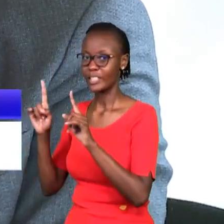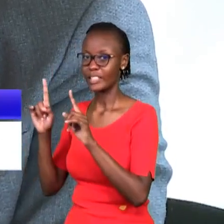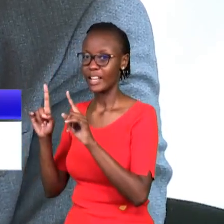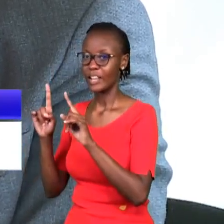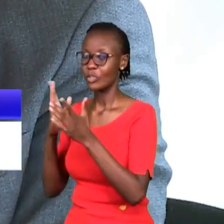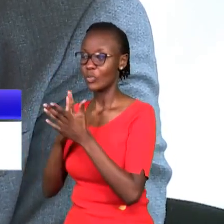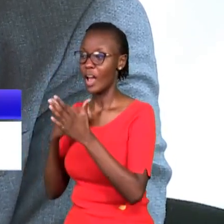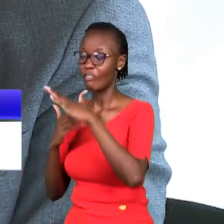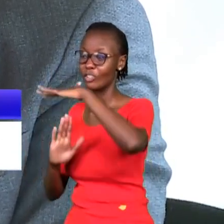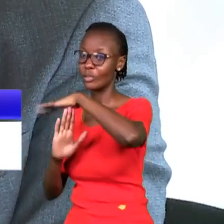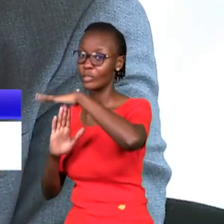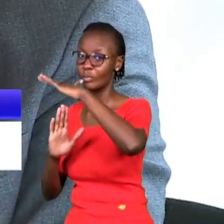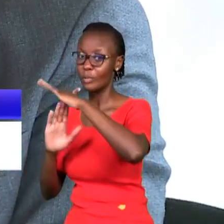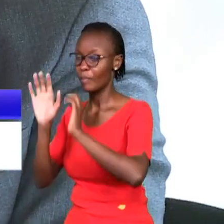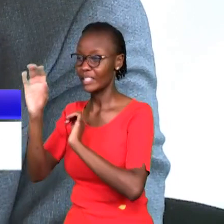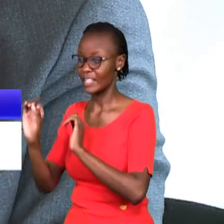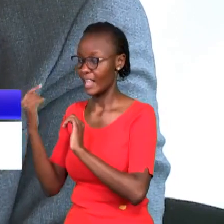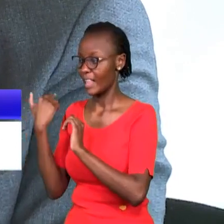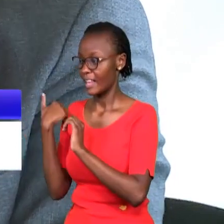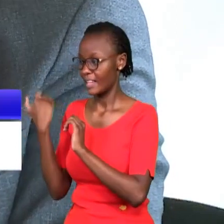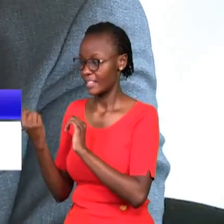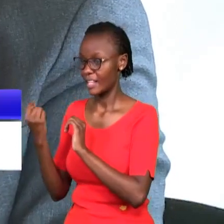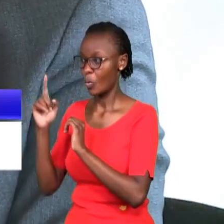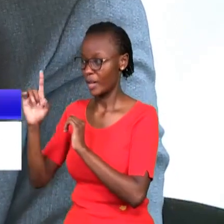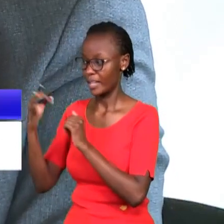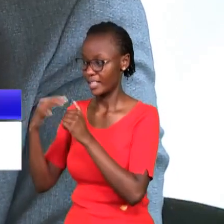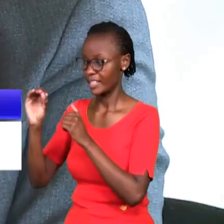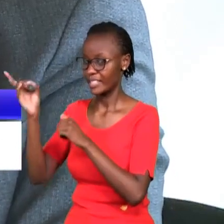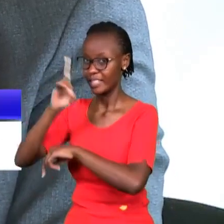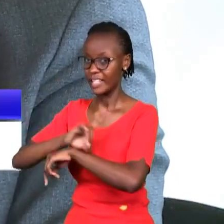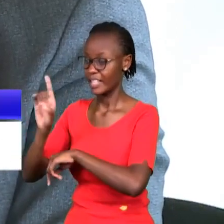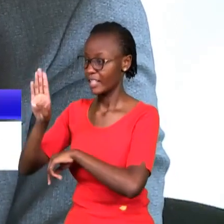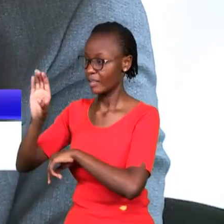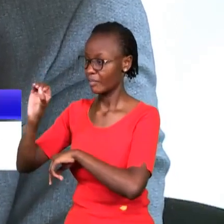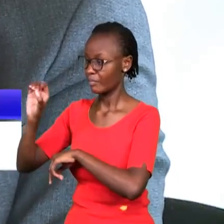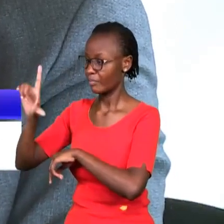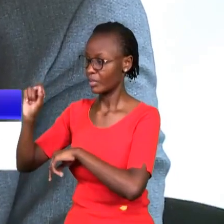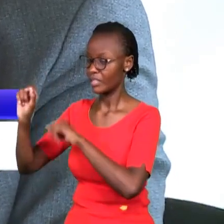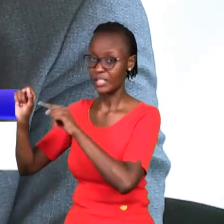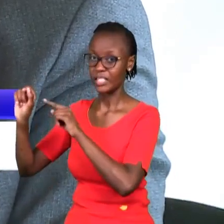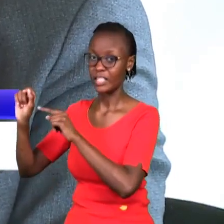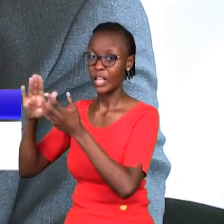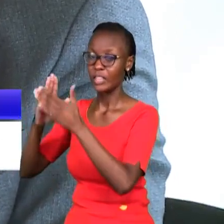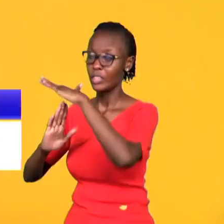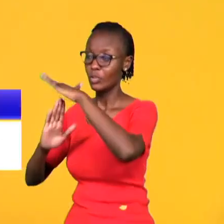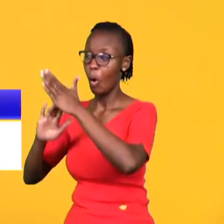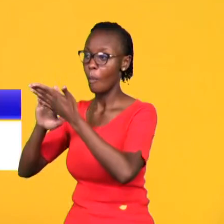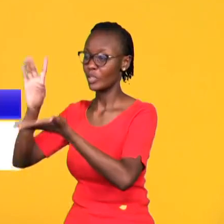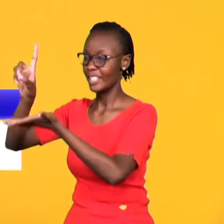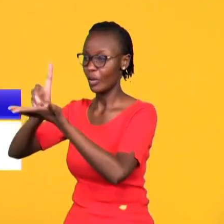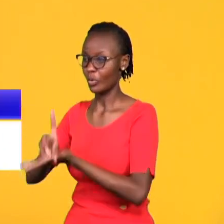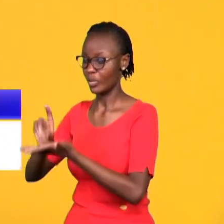rankings, where Bolt for the last 180 days, has been the top most downloaded application in